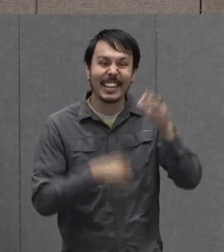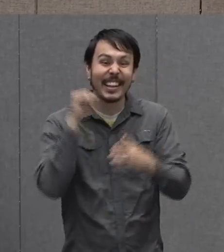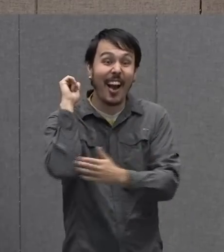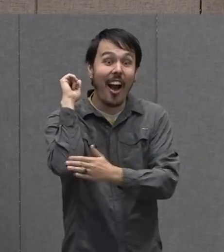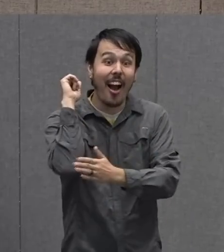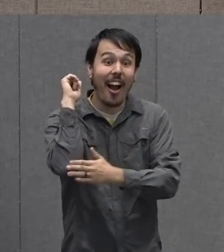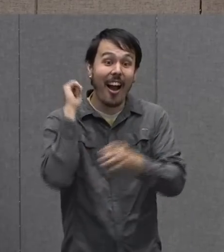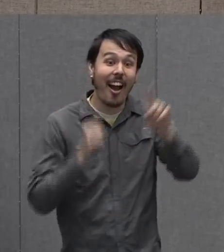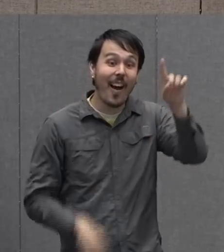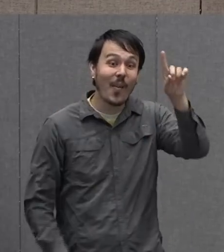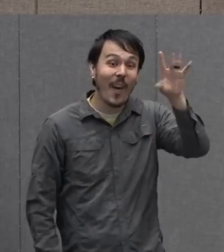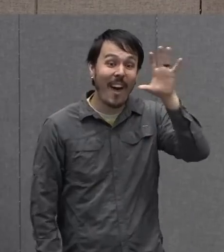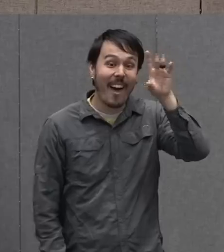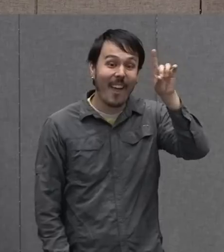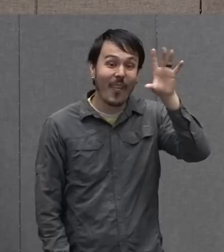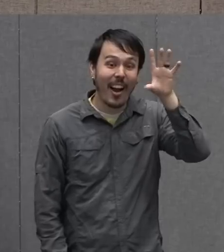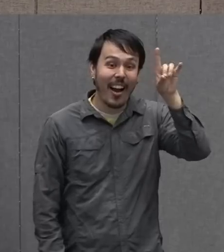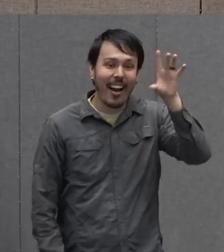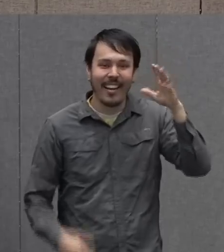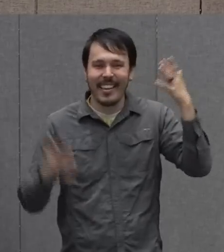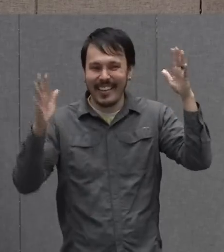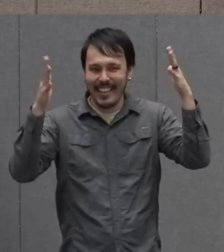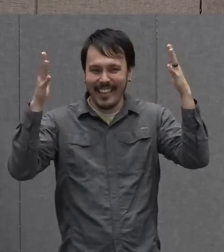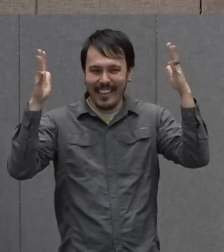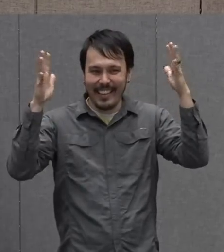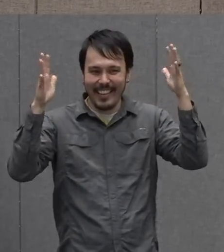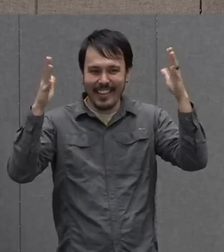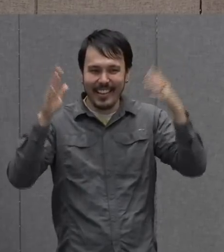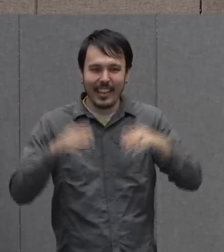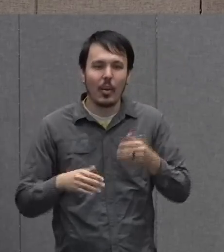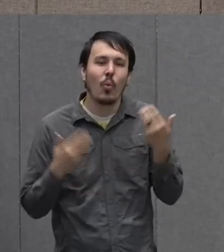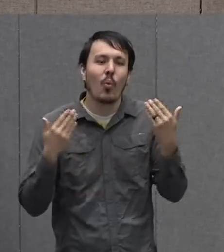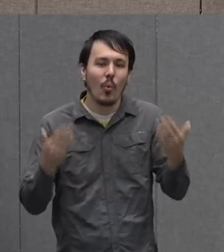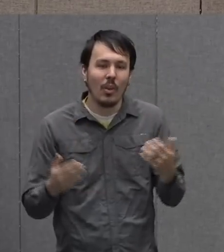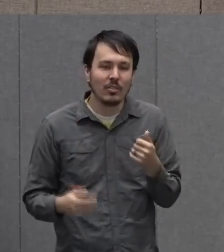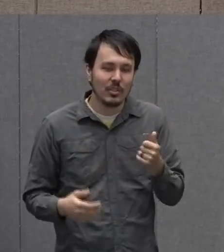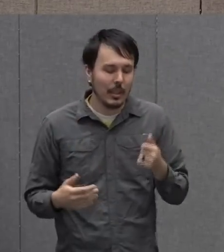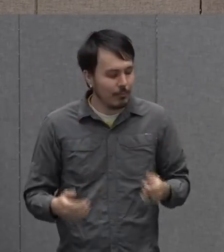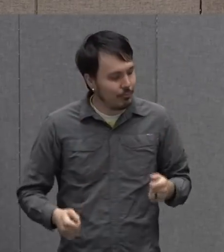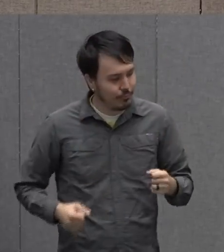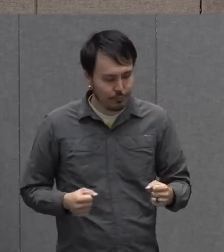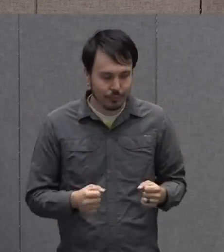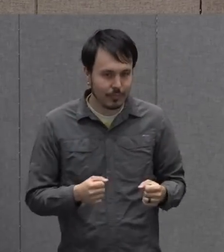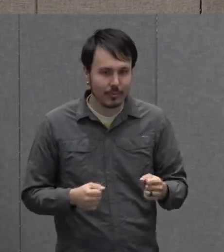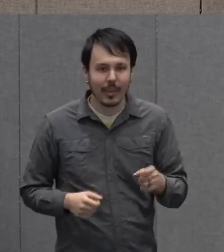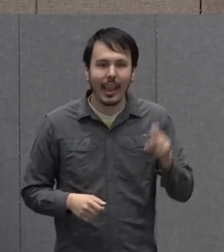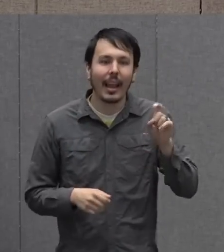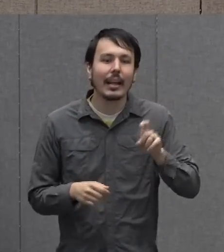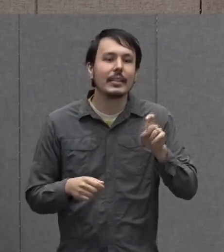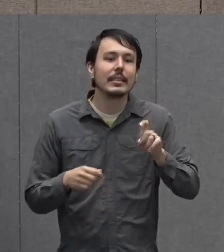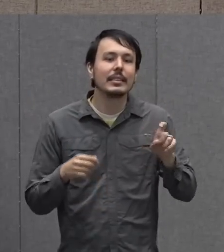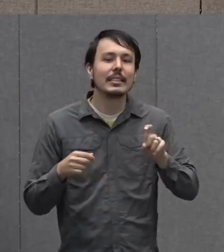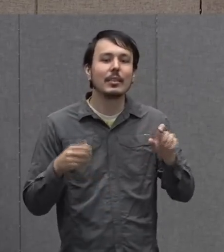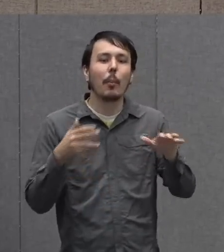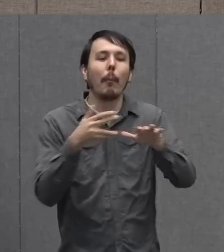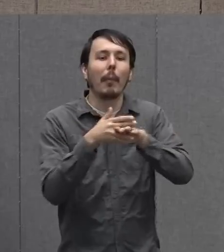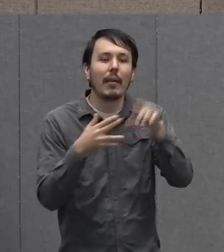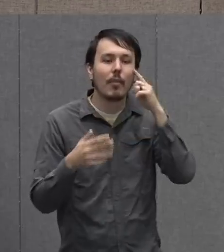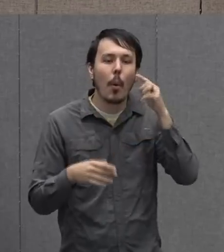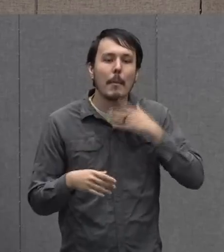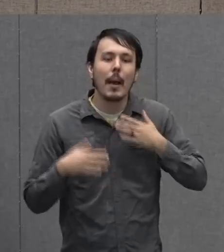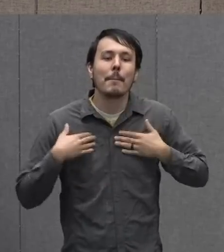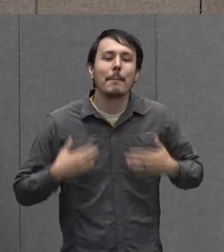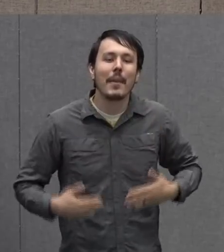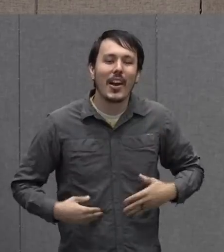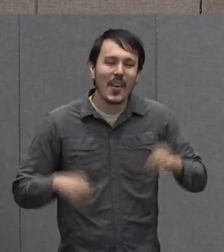100. Good job. Go ahead and shake out. Sometimes when I'm learning, I need a body break. All right. You can